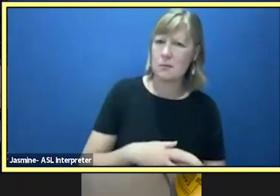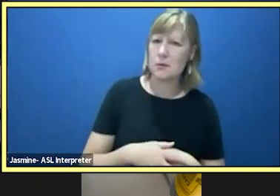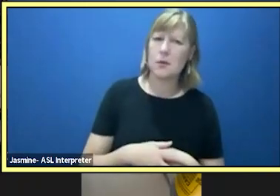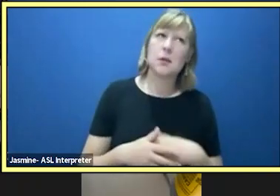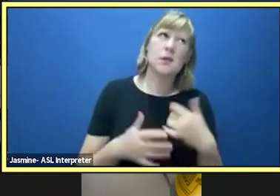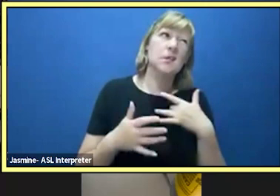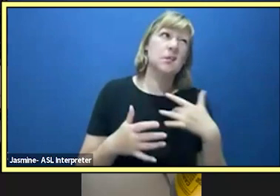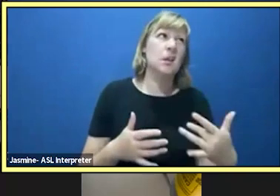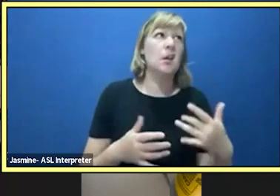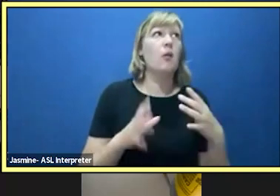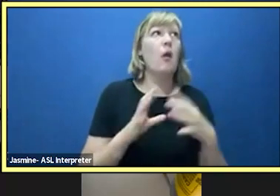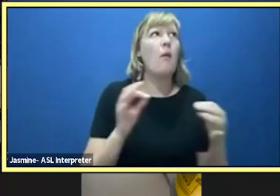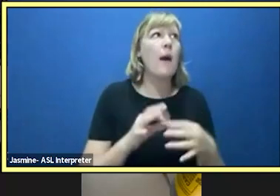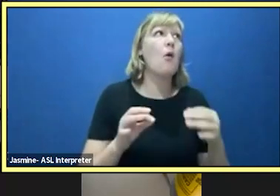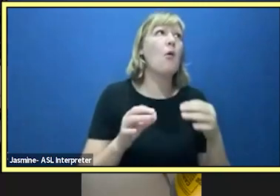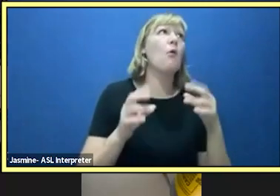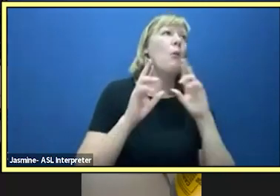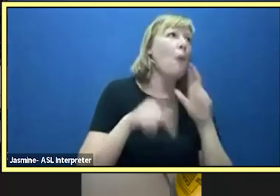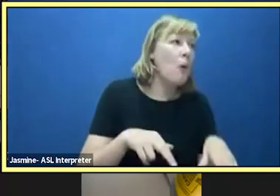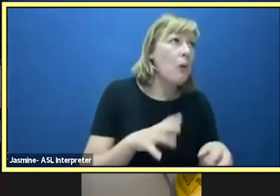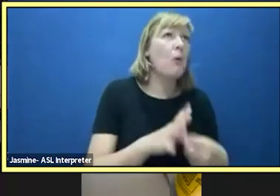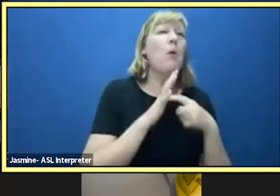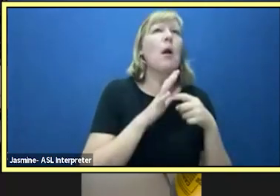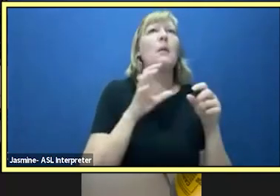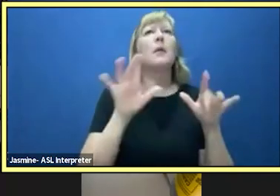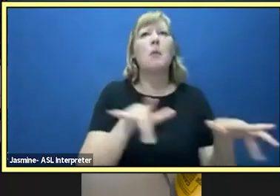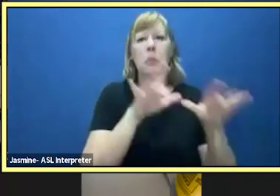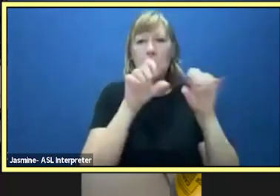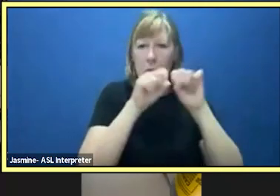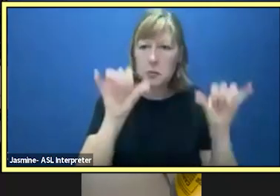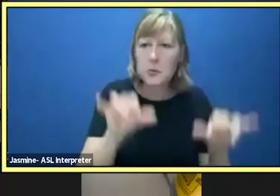collection, computer systems, even the training and the